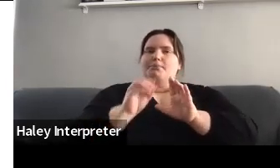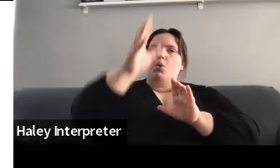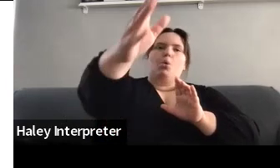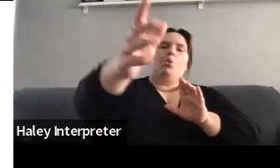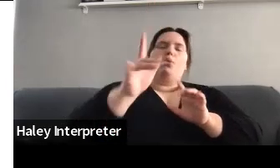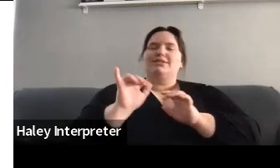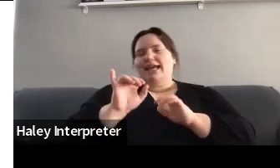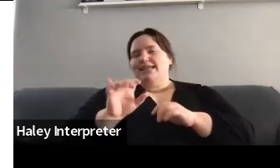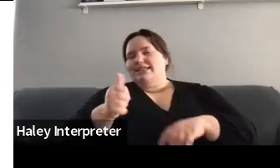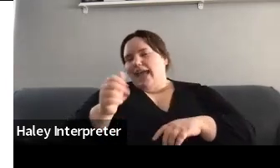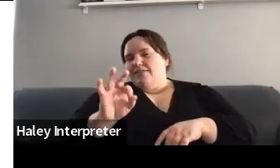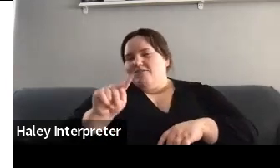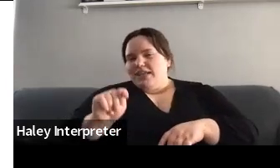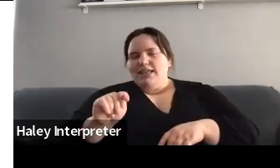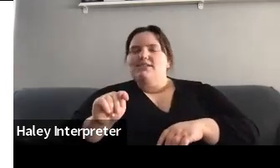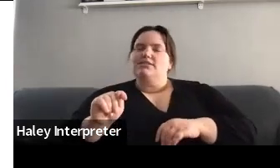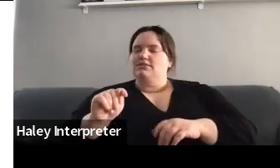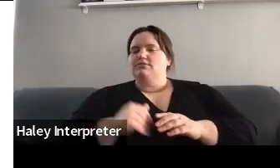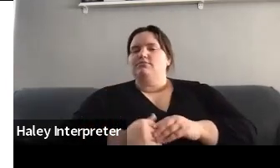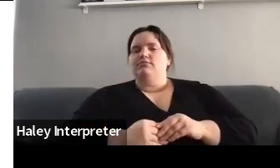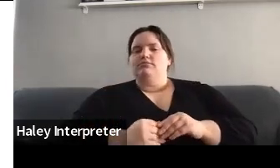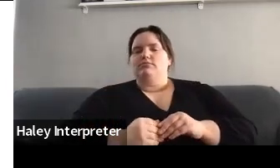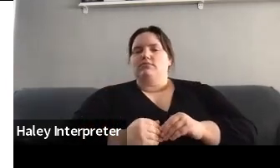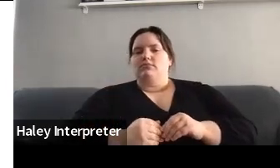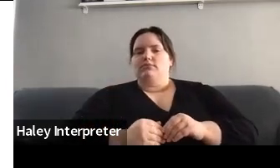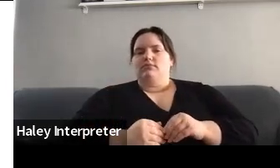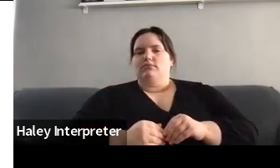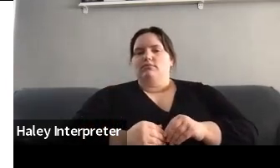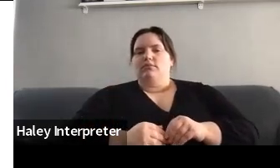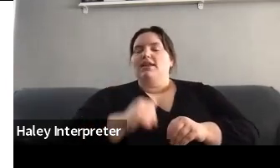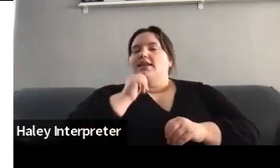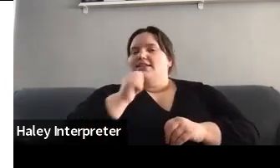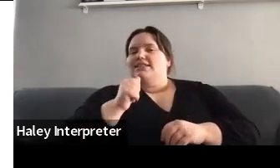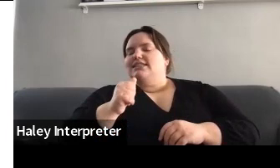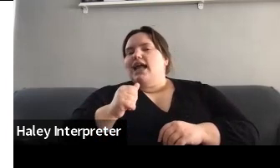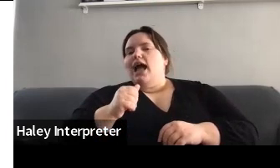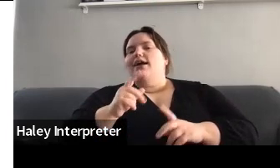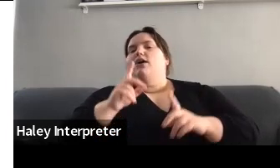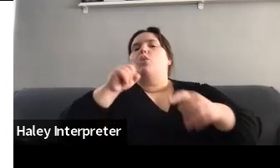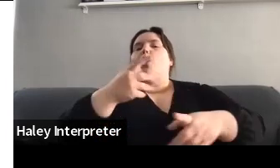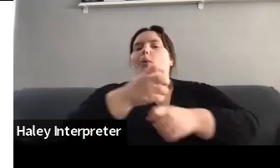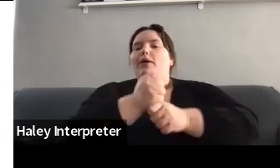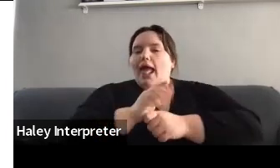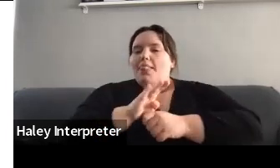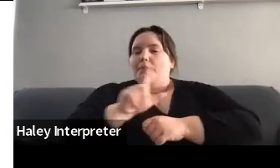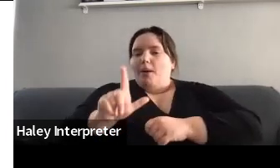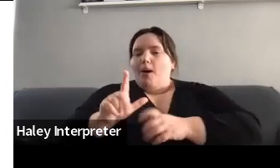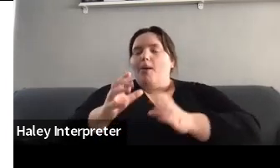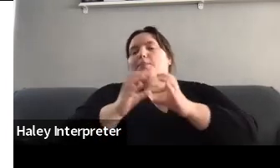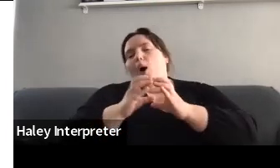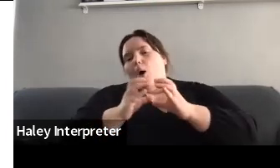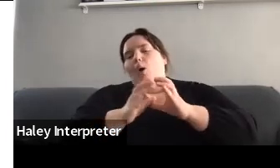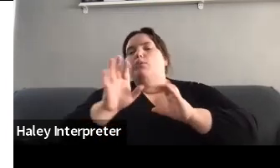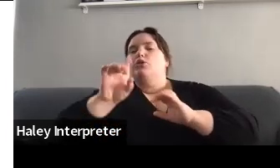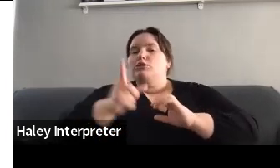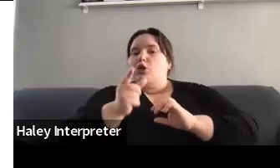feet. And then unfortunately it doesn't retrieve the ball for you. Your dog will need to do that, but then they